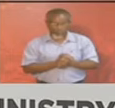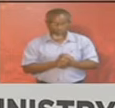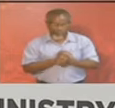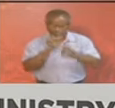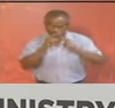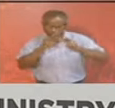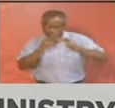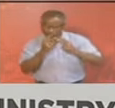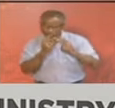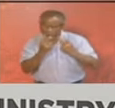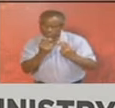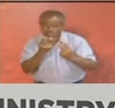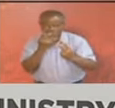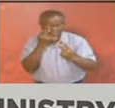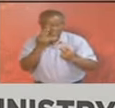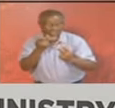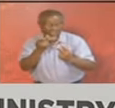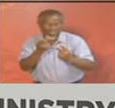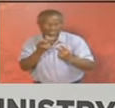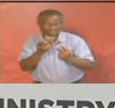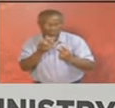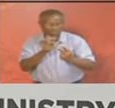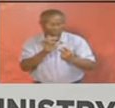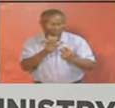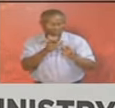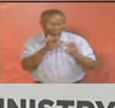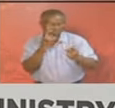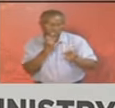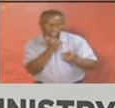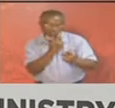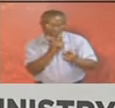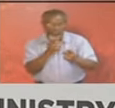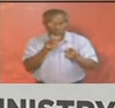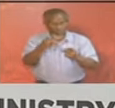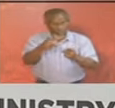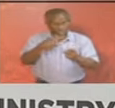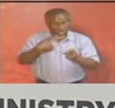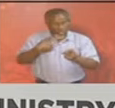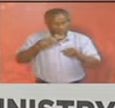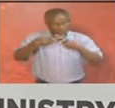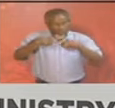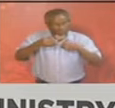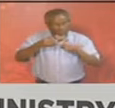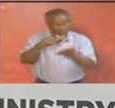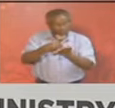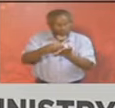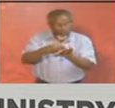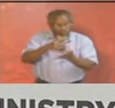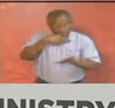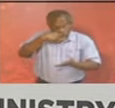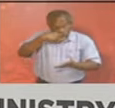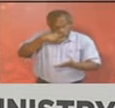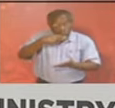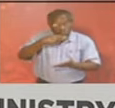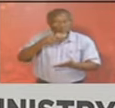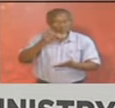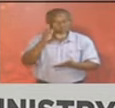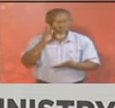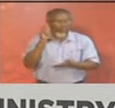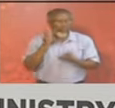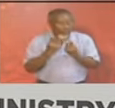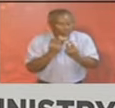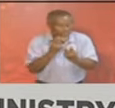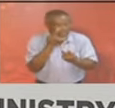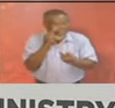being fit for the sale of food, and so they also make use of this opportunity to reinforce COVID preventive measures at